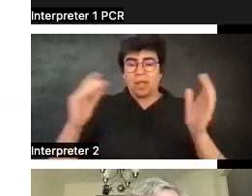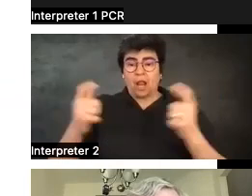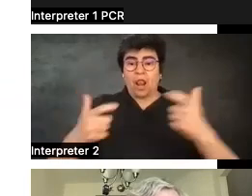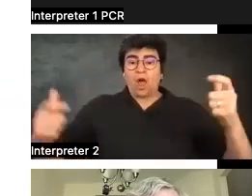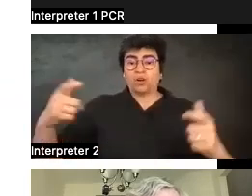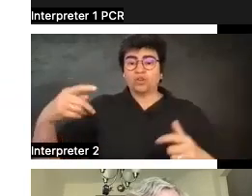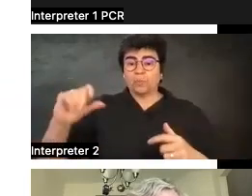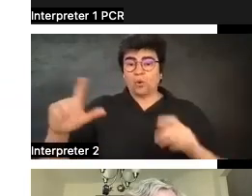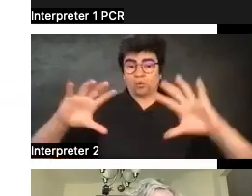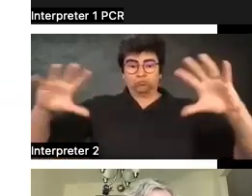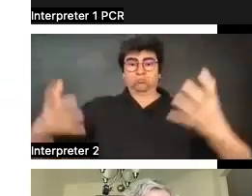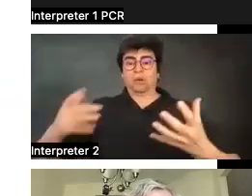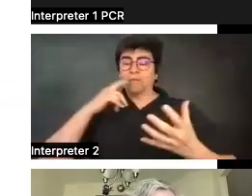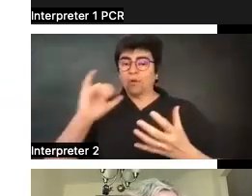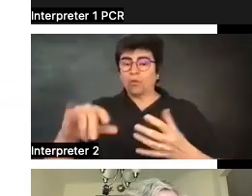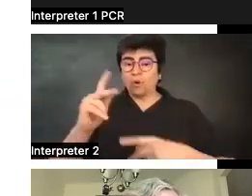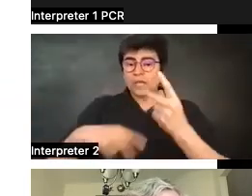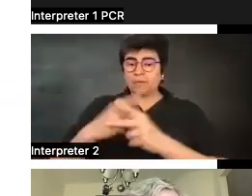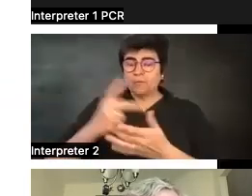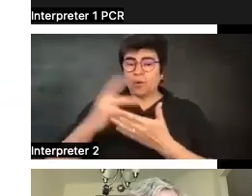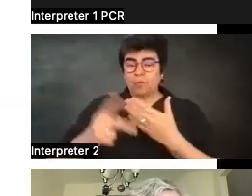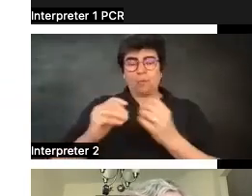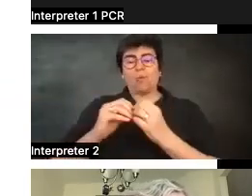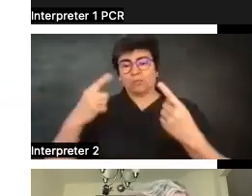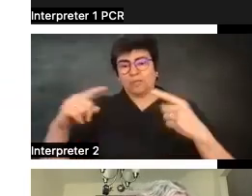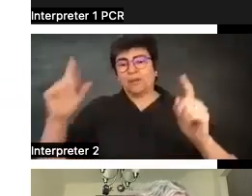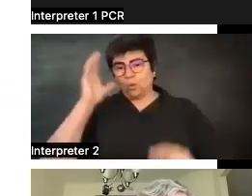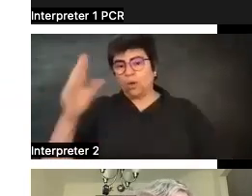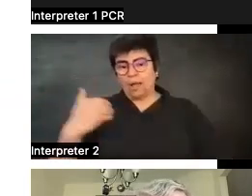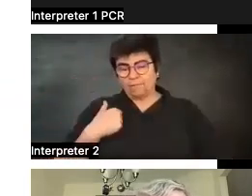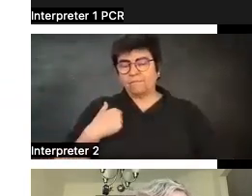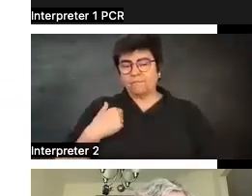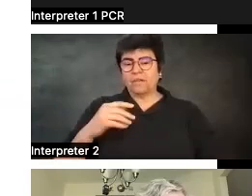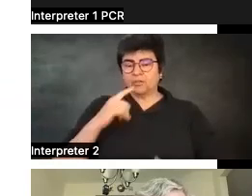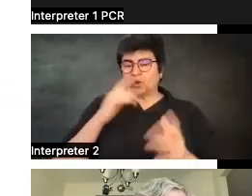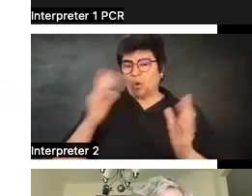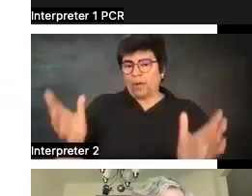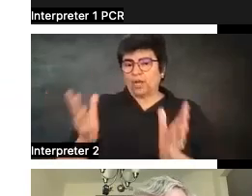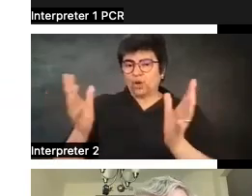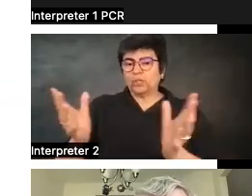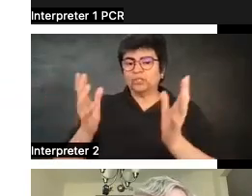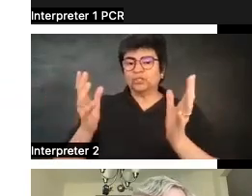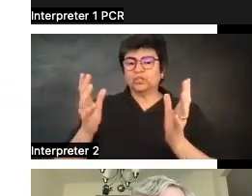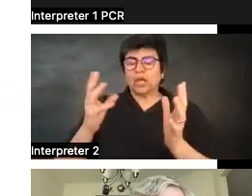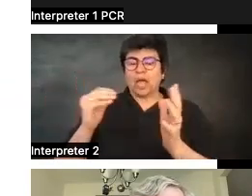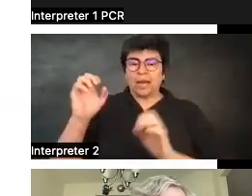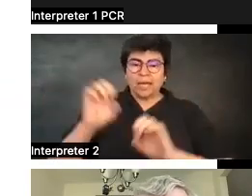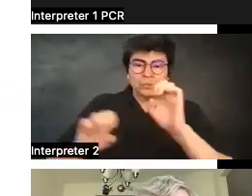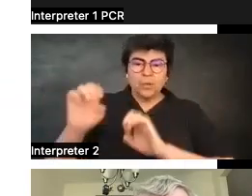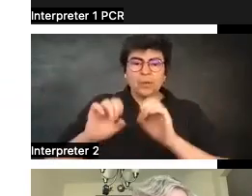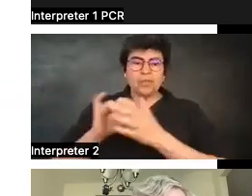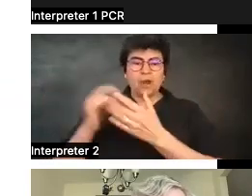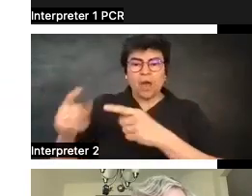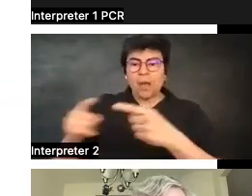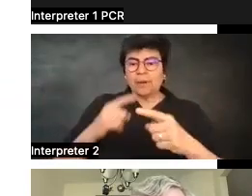of these types of programs, the more successful it's going to be. So the encouragement and experiments that are going on in